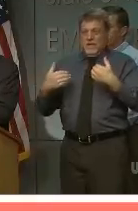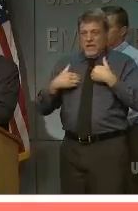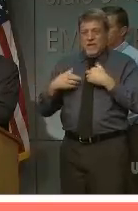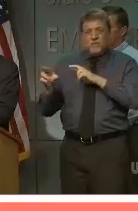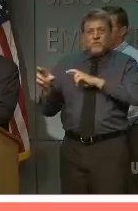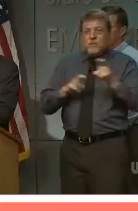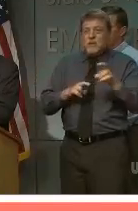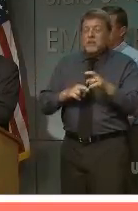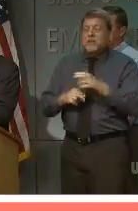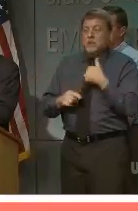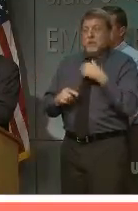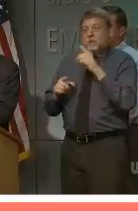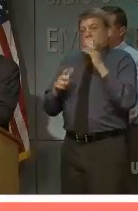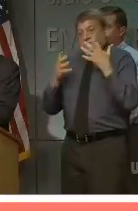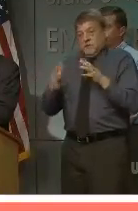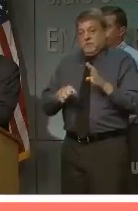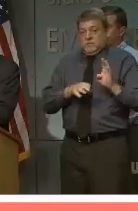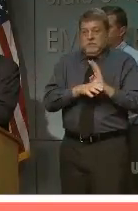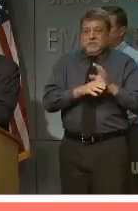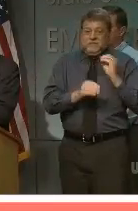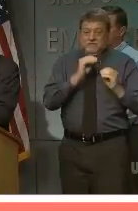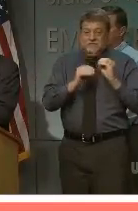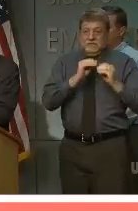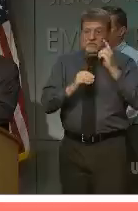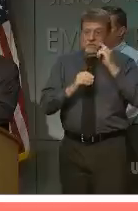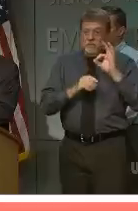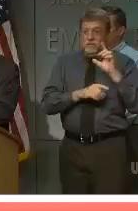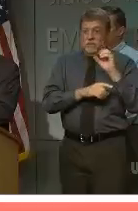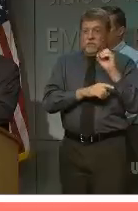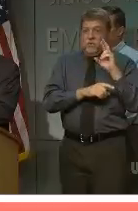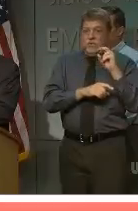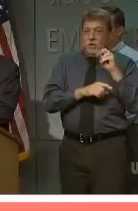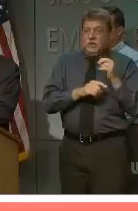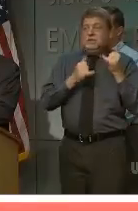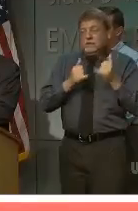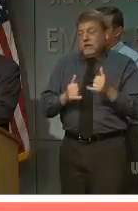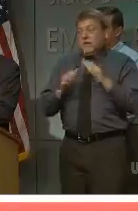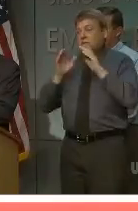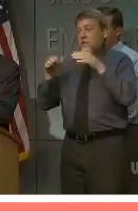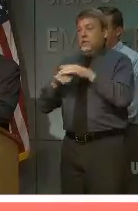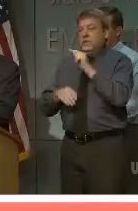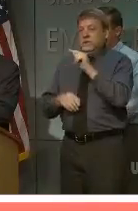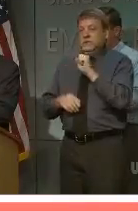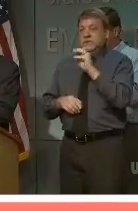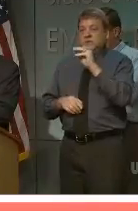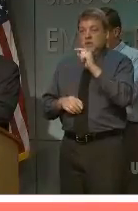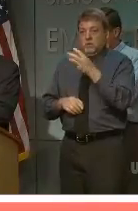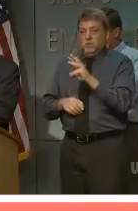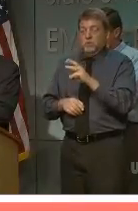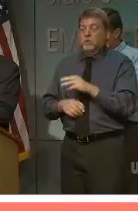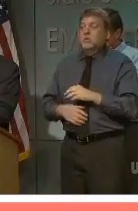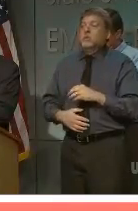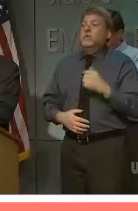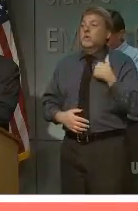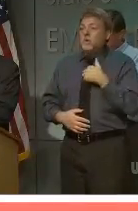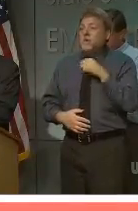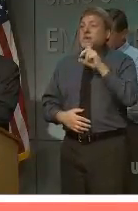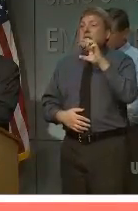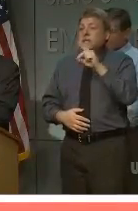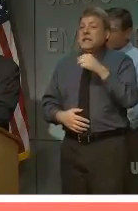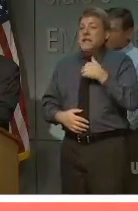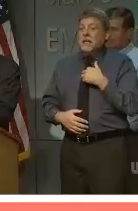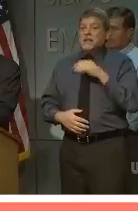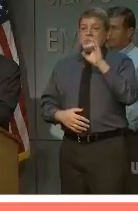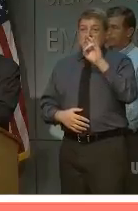we're making repairs and now focused on Tropical Storm Matthew. We did have 75 roads still closed